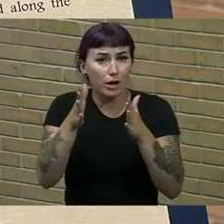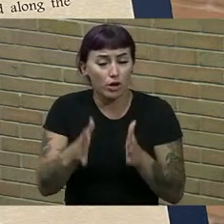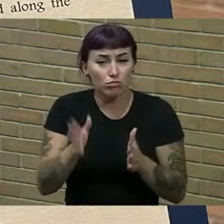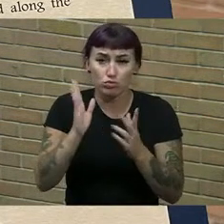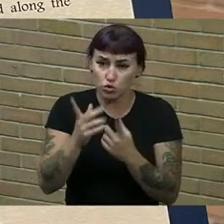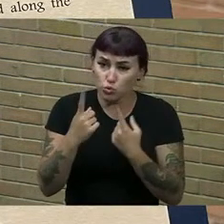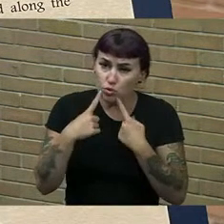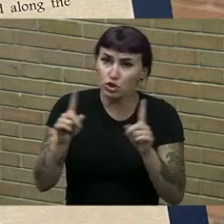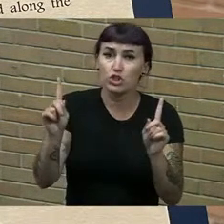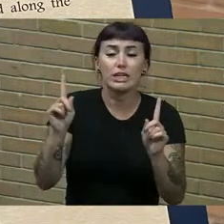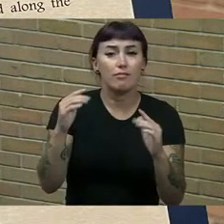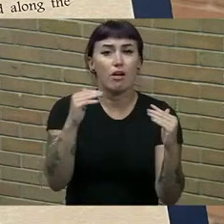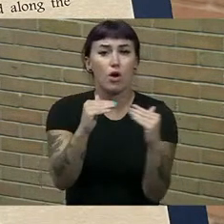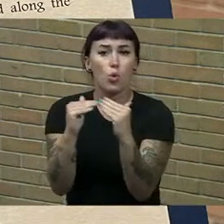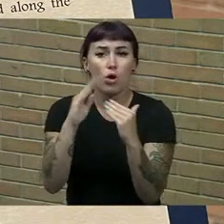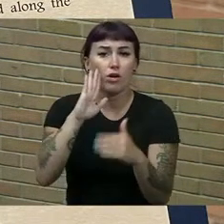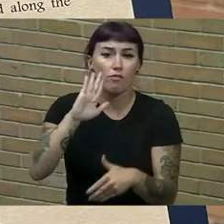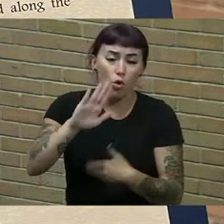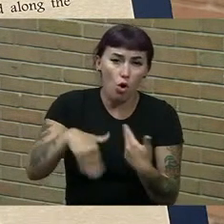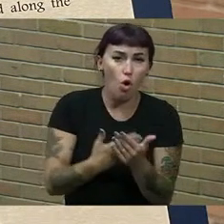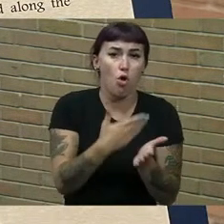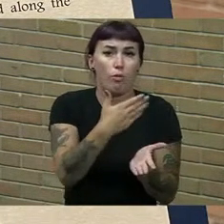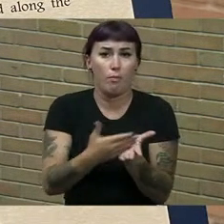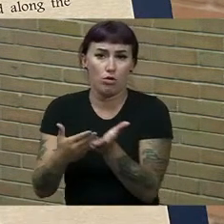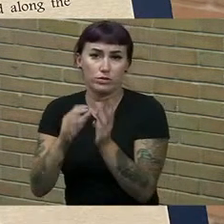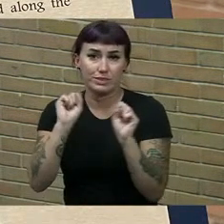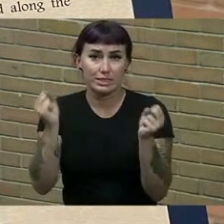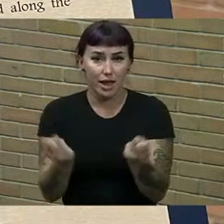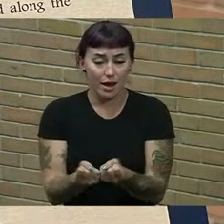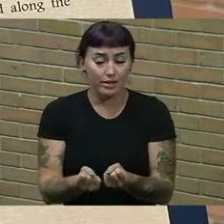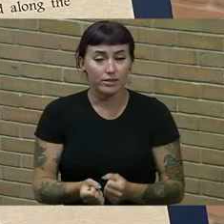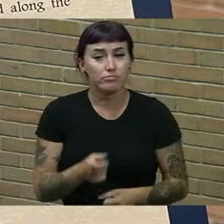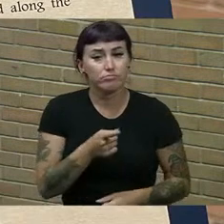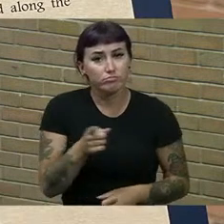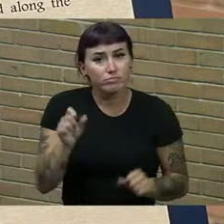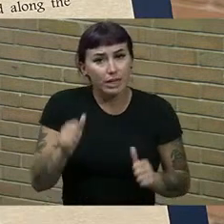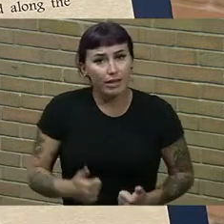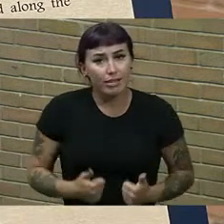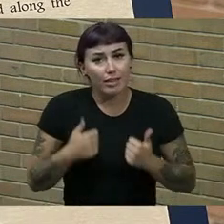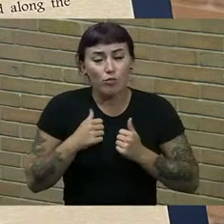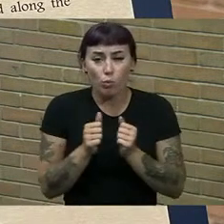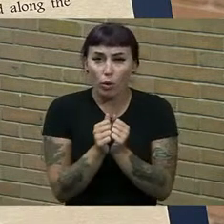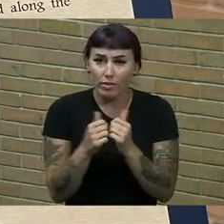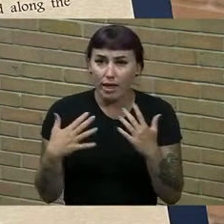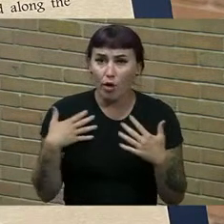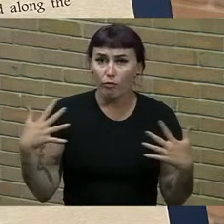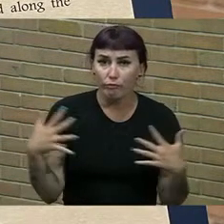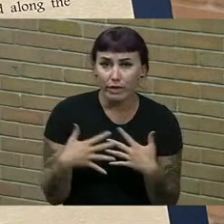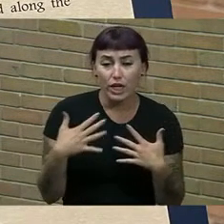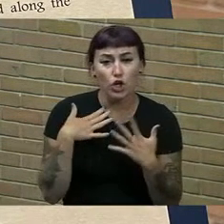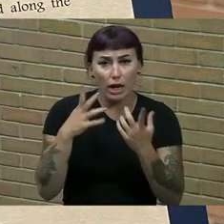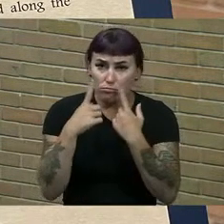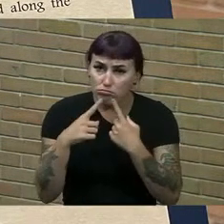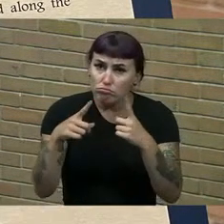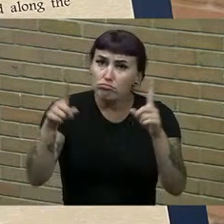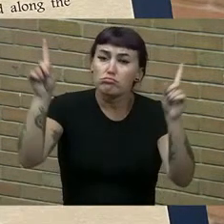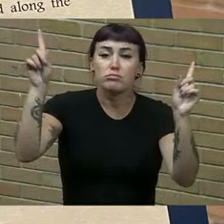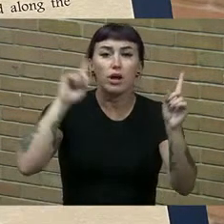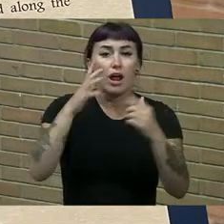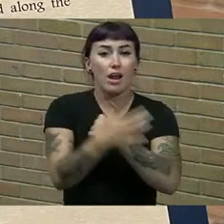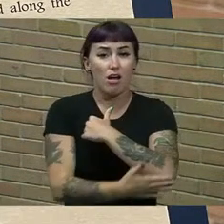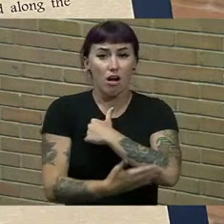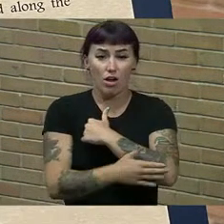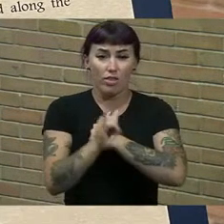achieve equality in all facets of society, so they may live without fear and prosper in a country no